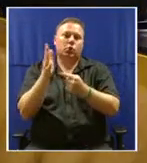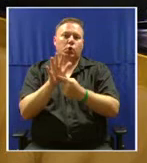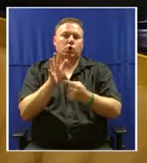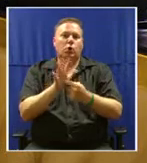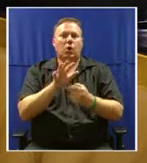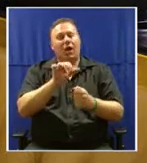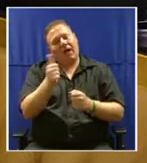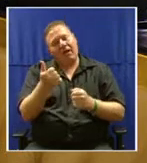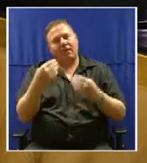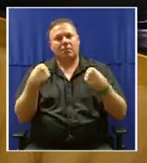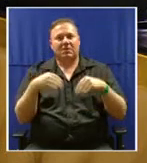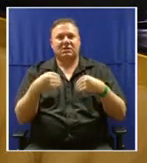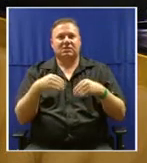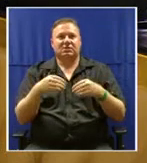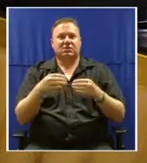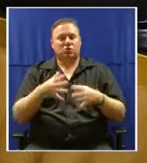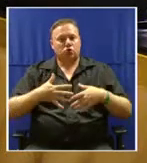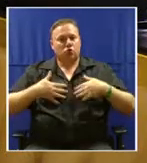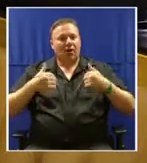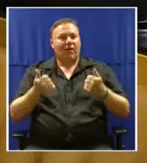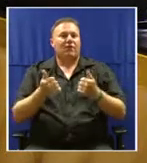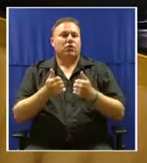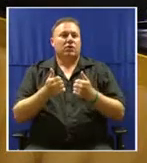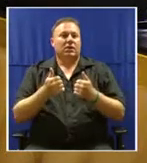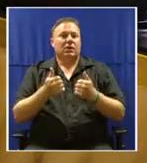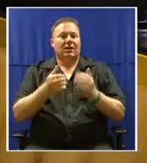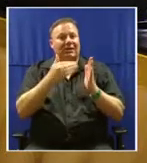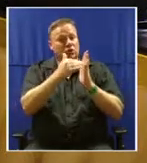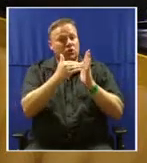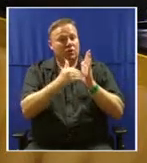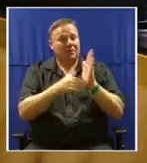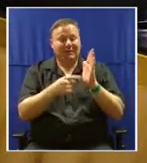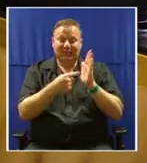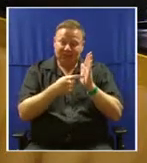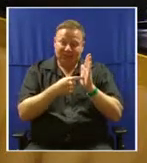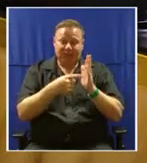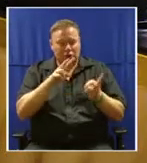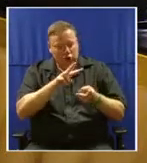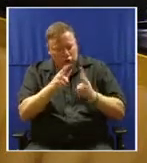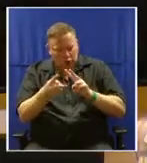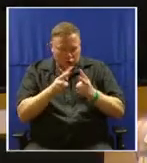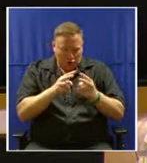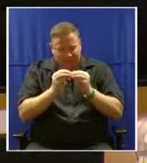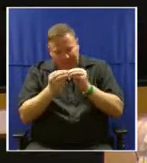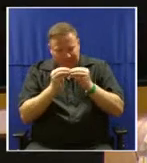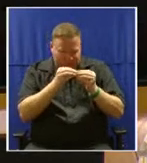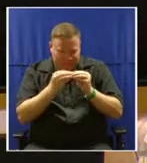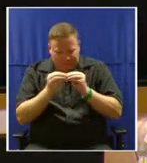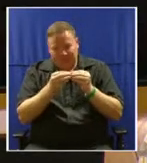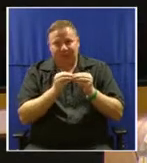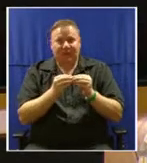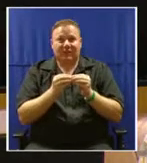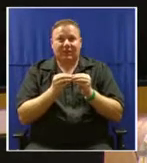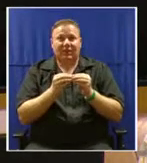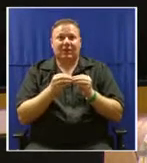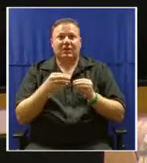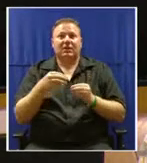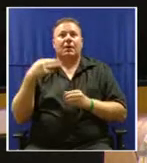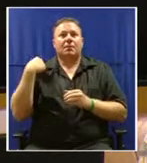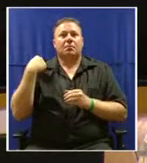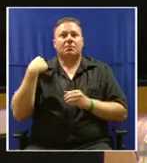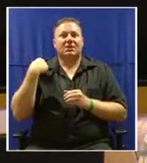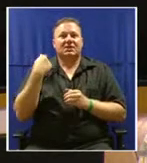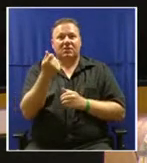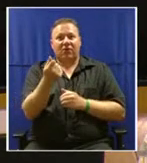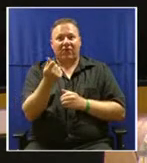to recover. So that scheme needs to be recrafted, repositioned, and the Minister of Finance